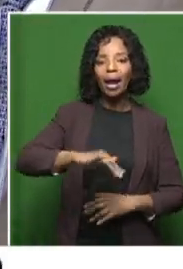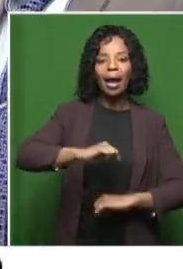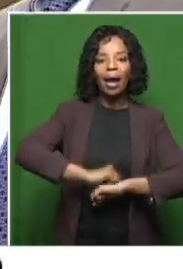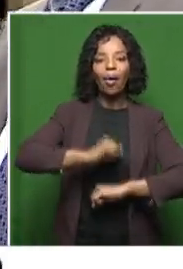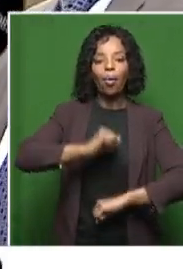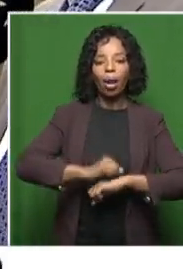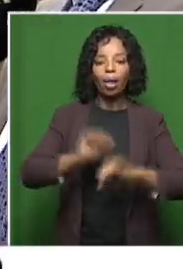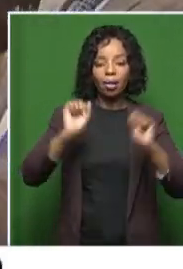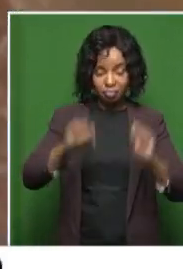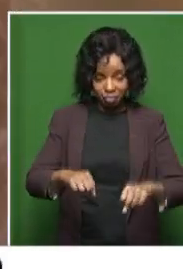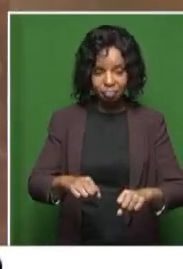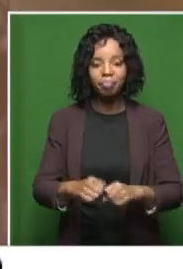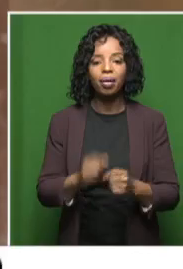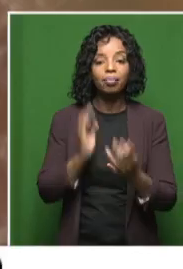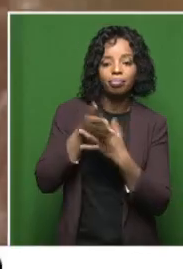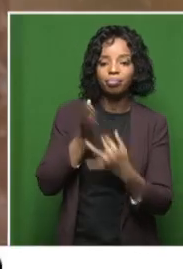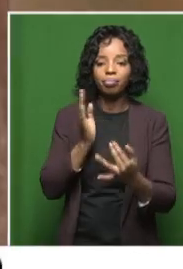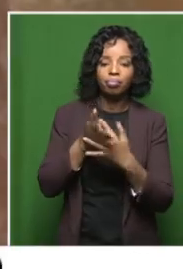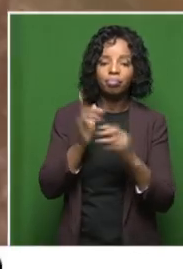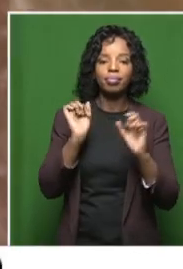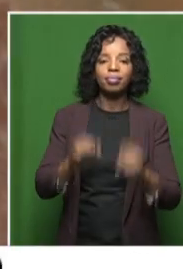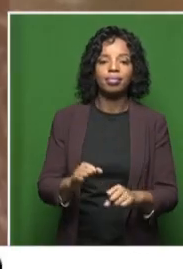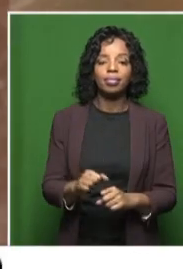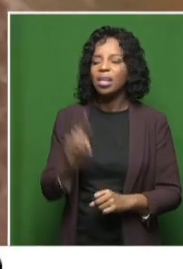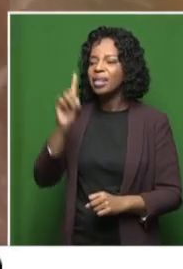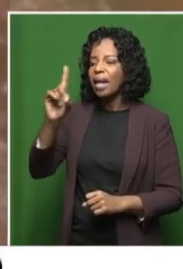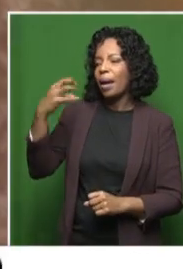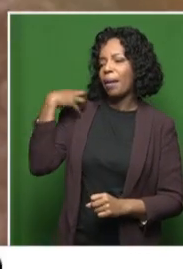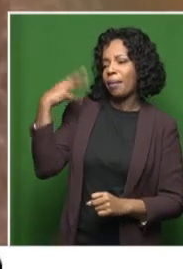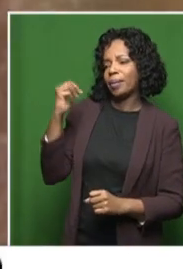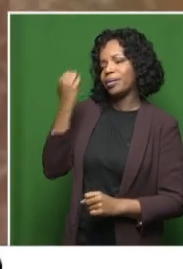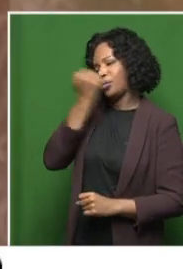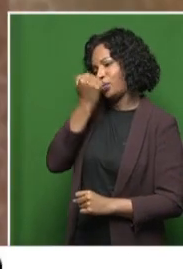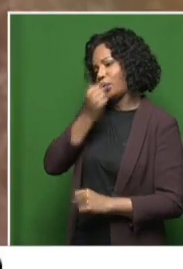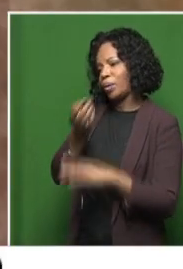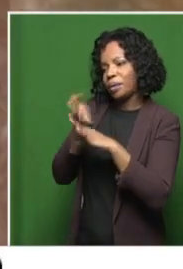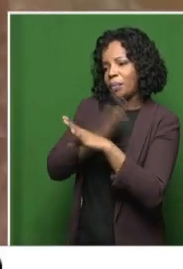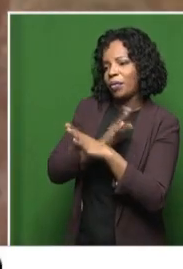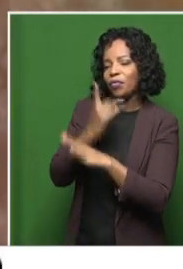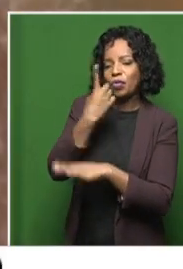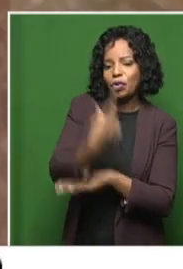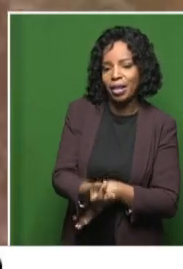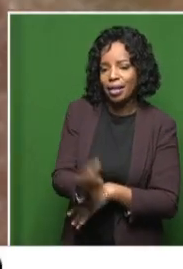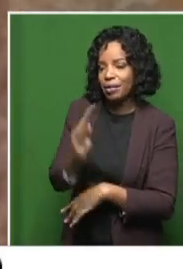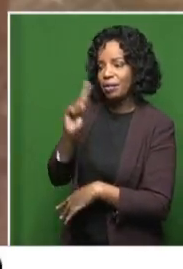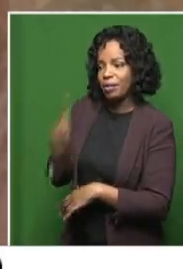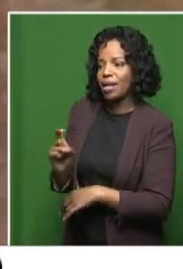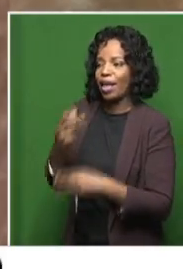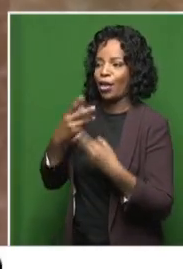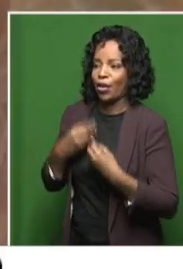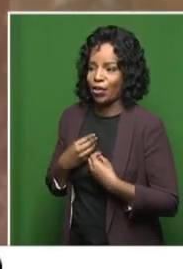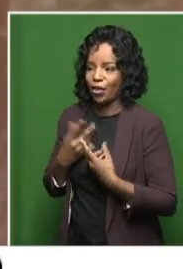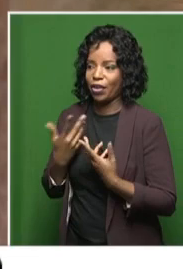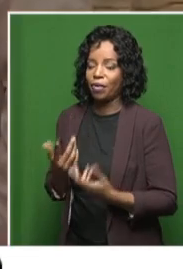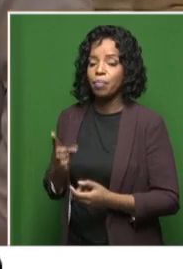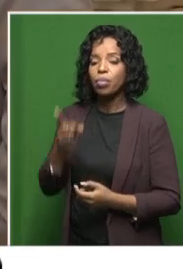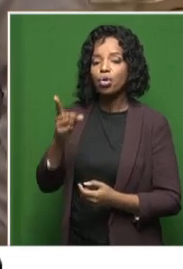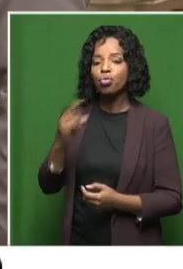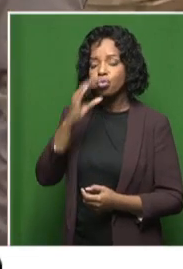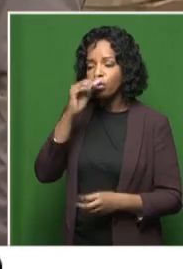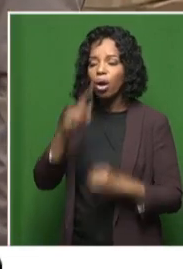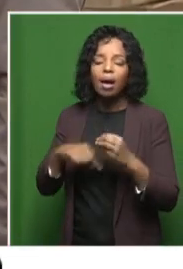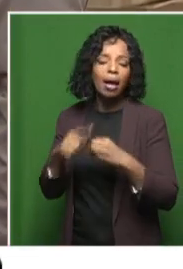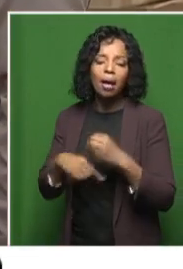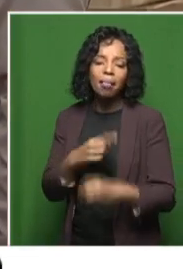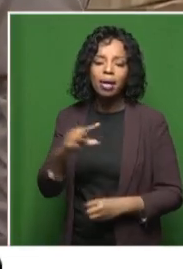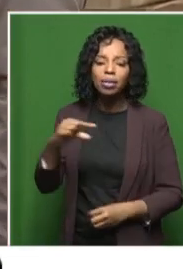just before I let you go, Minister, just a quick one, Sam. Amika Cabral, whenever you talk about Guinea-Bissau, you talk about